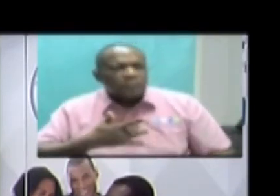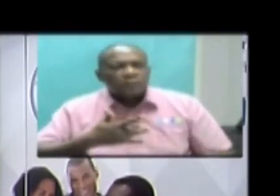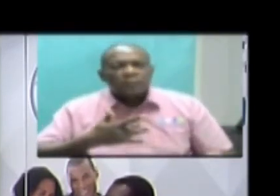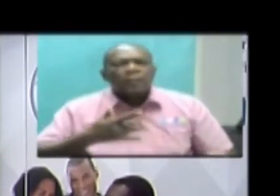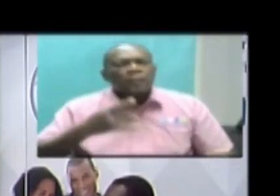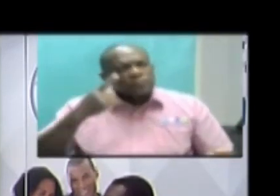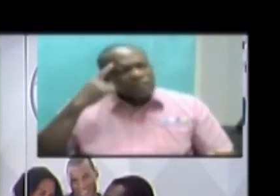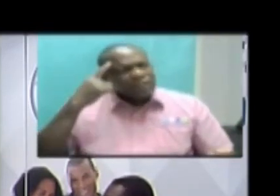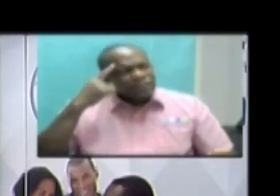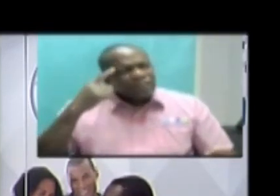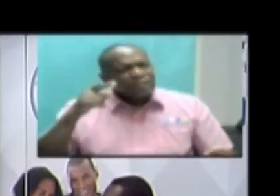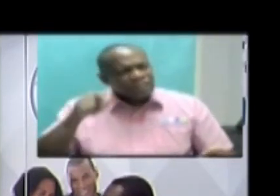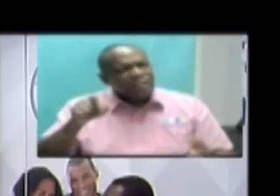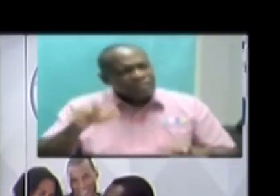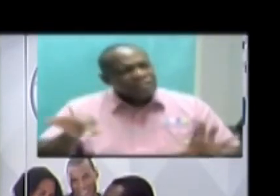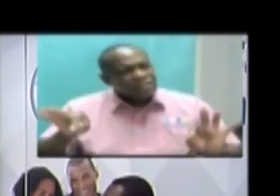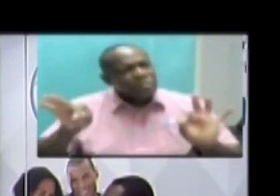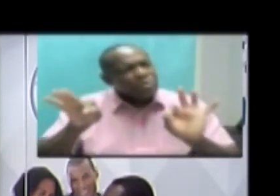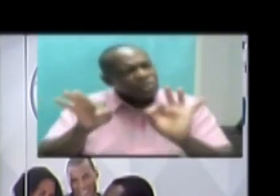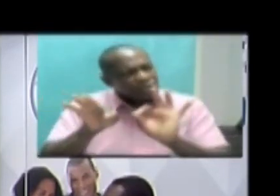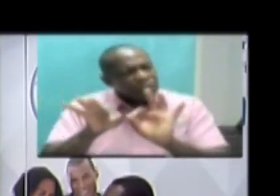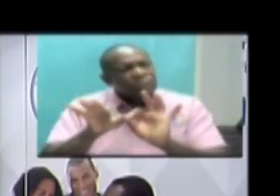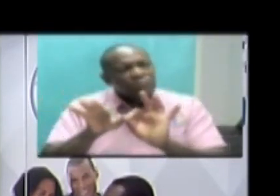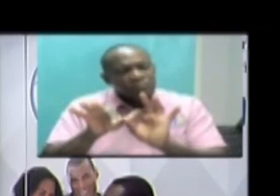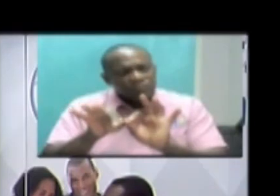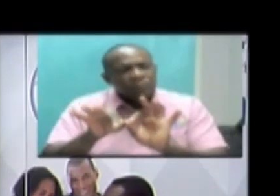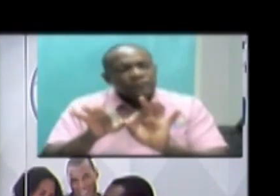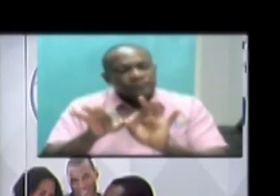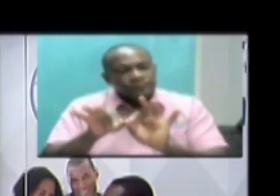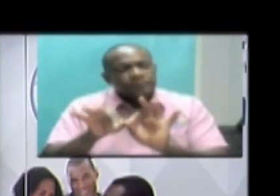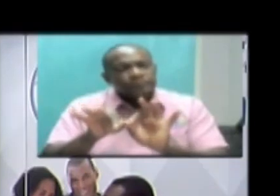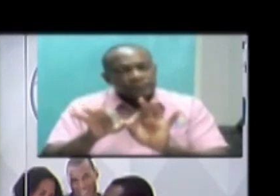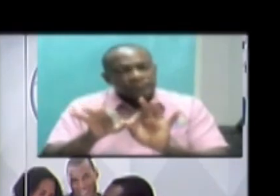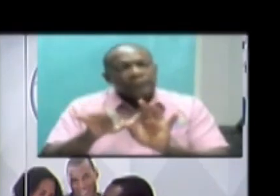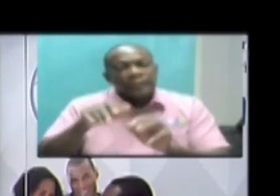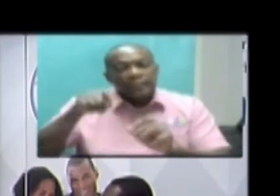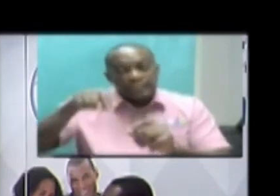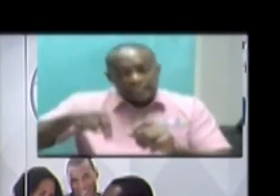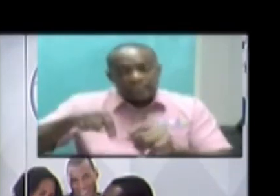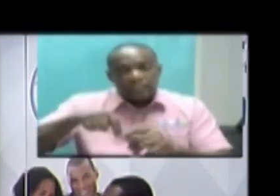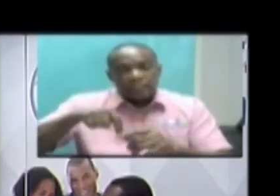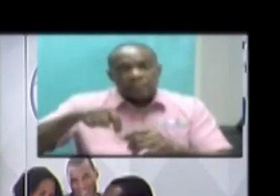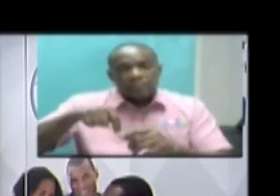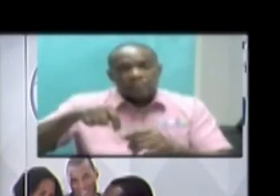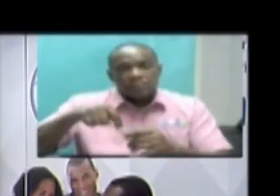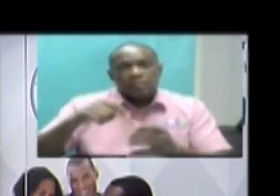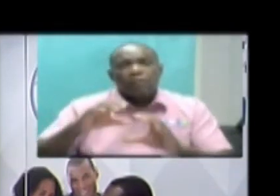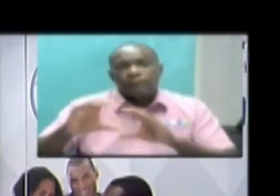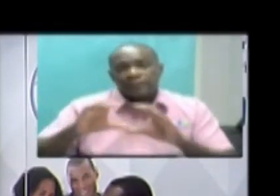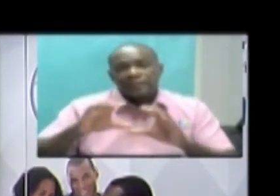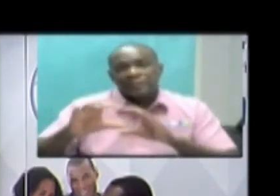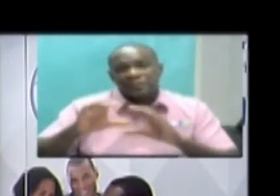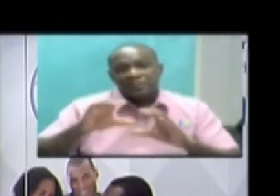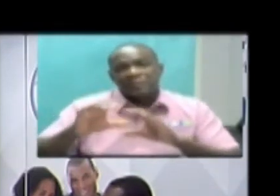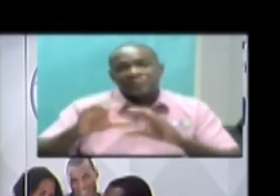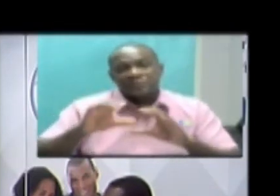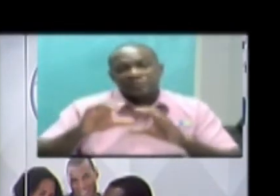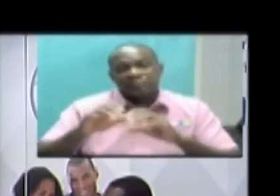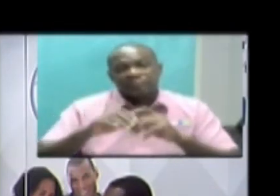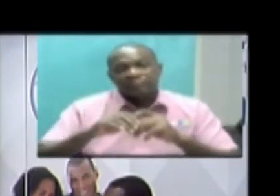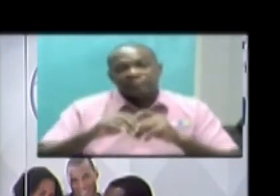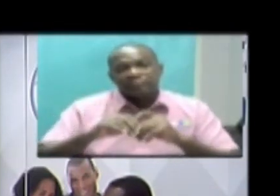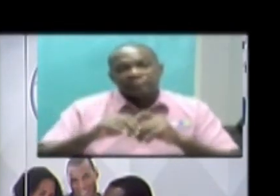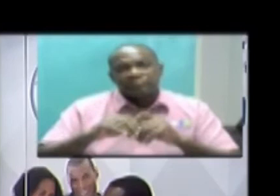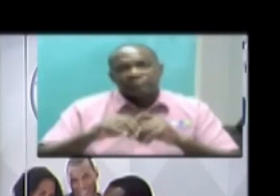very important notch in the conversation, that all our conversations around the